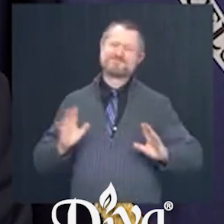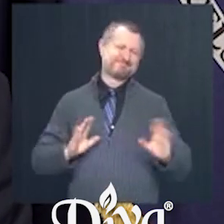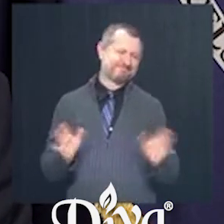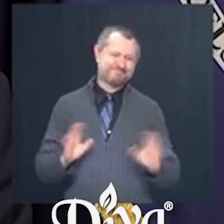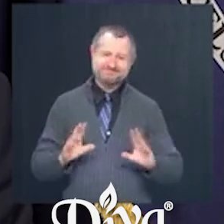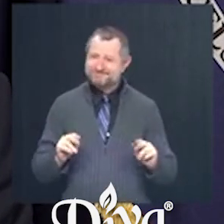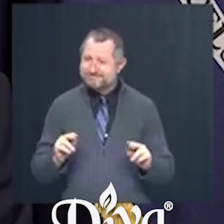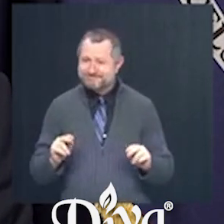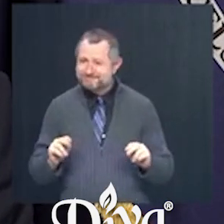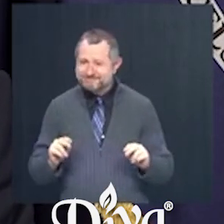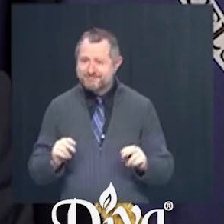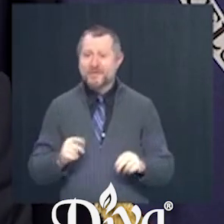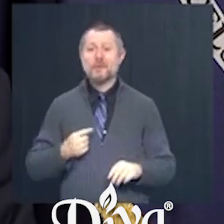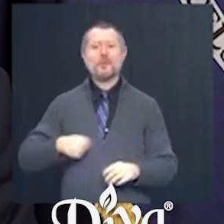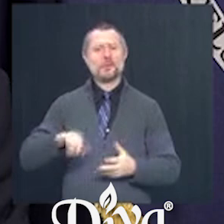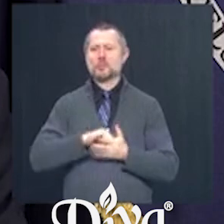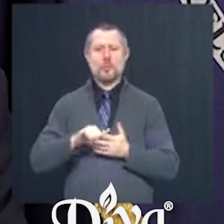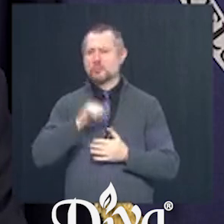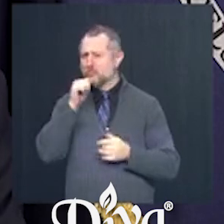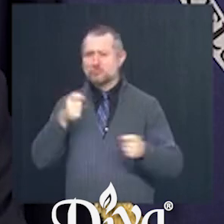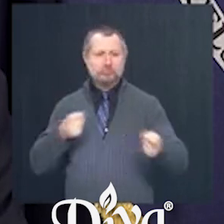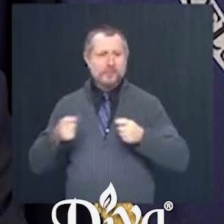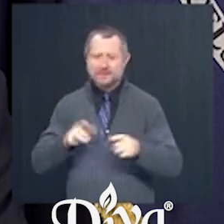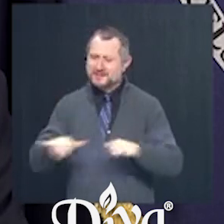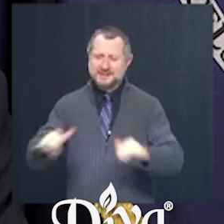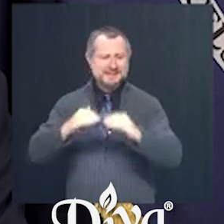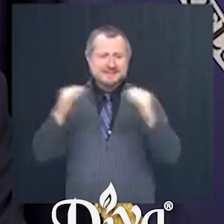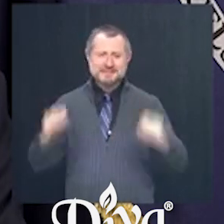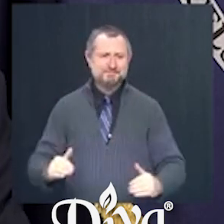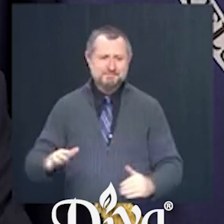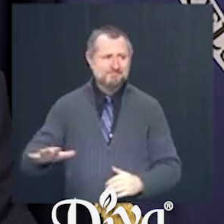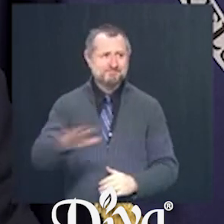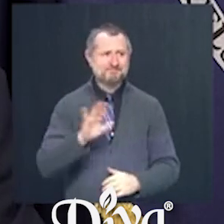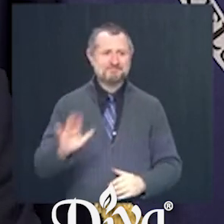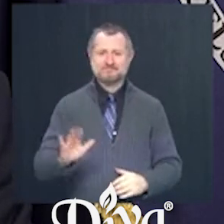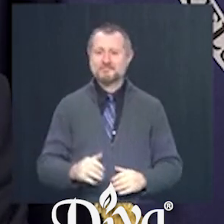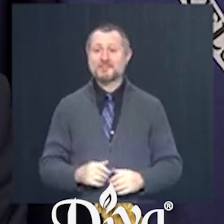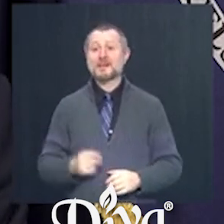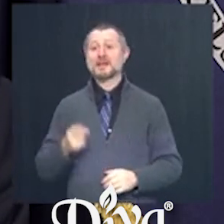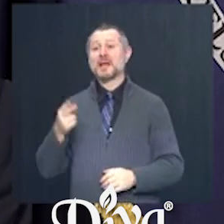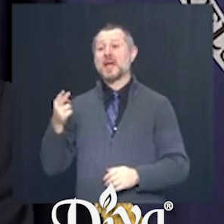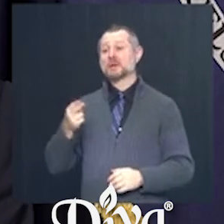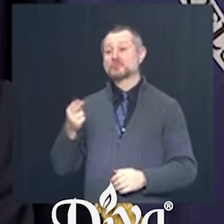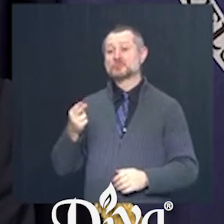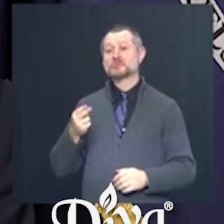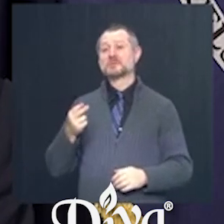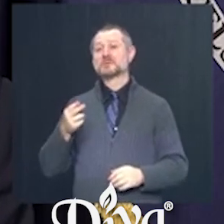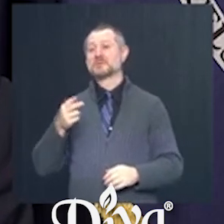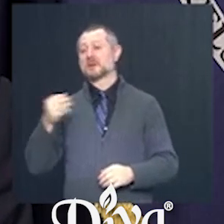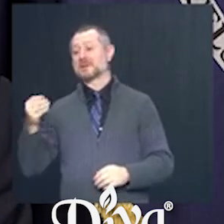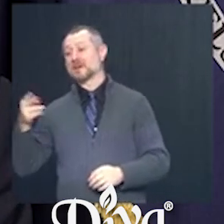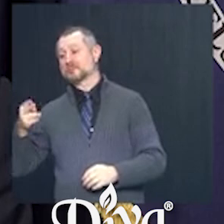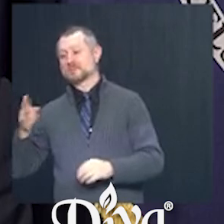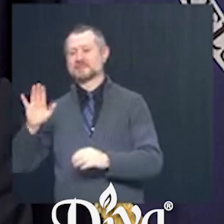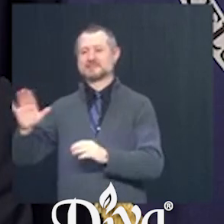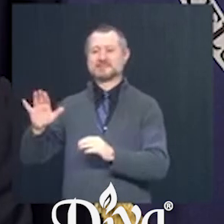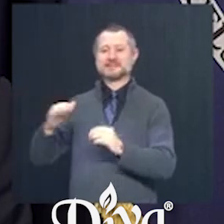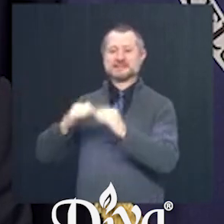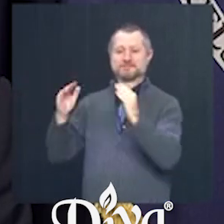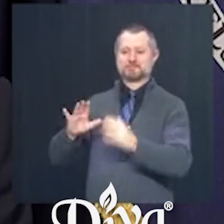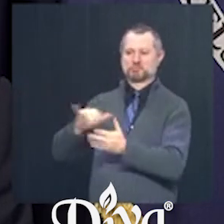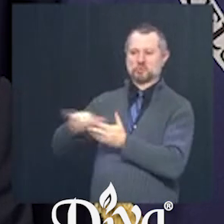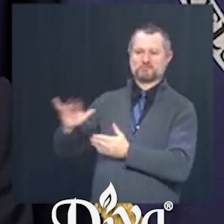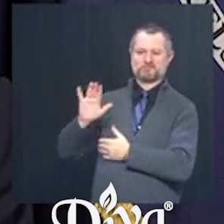these systems. You know, the H&H is a separate system in New York City. It's run by New York City. They